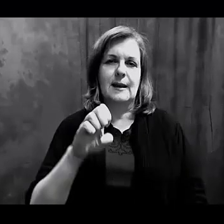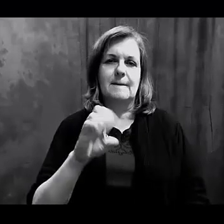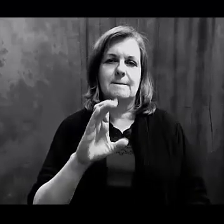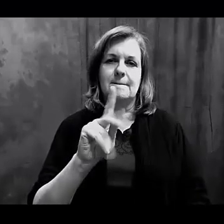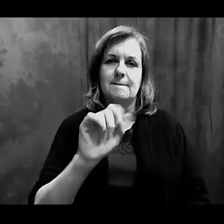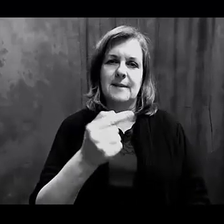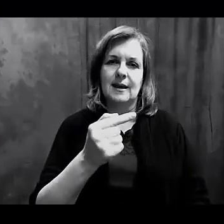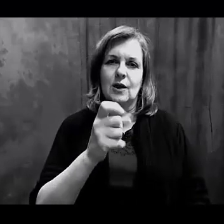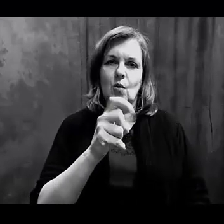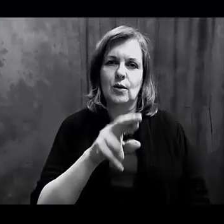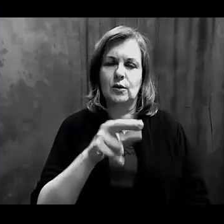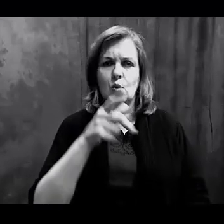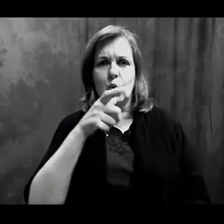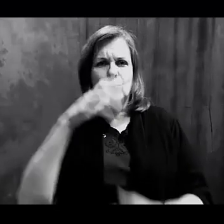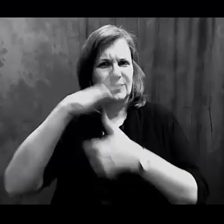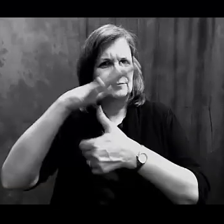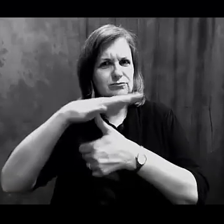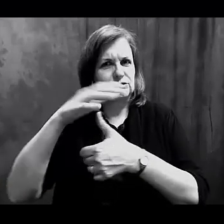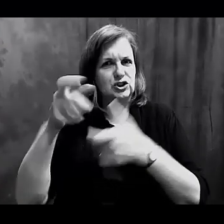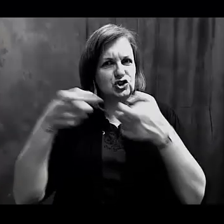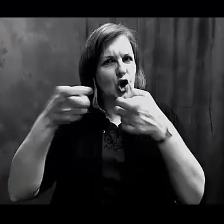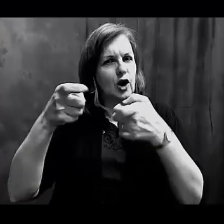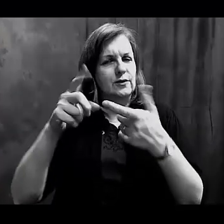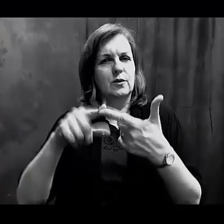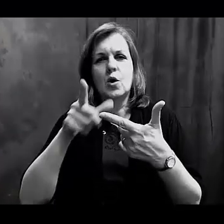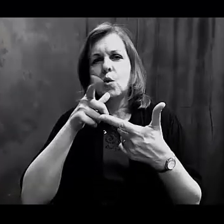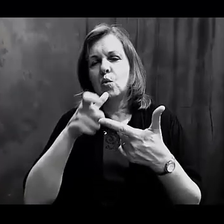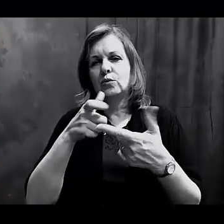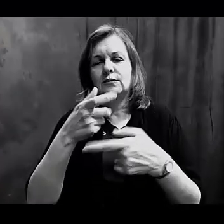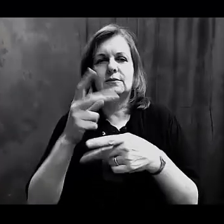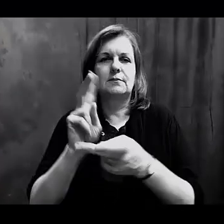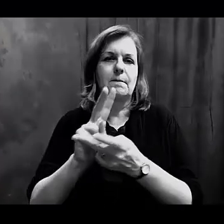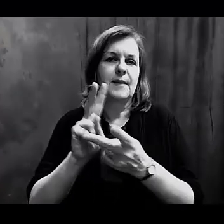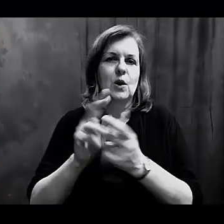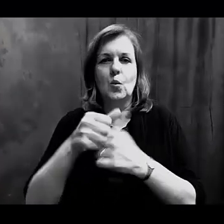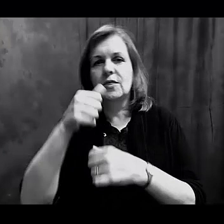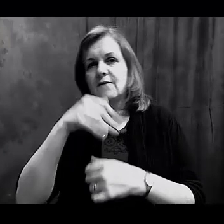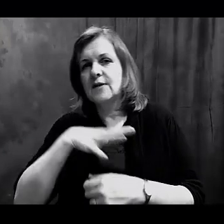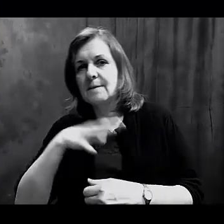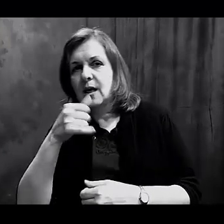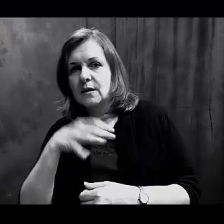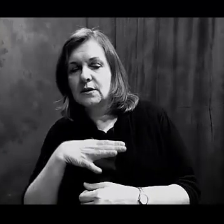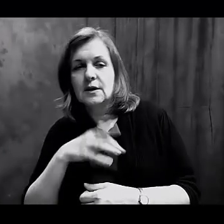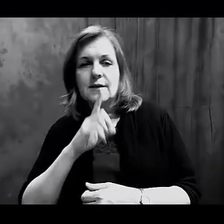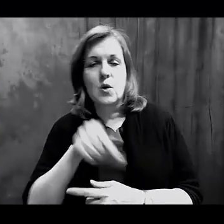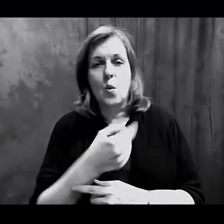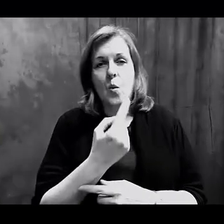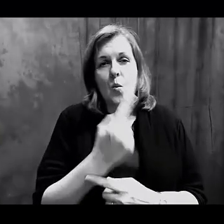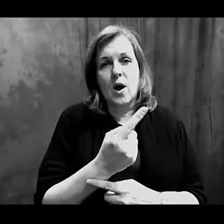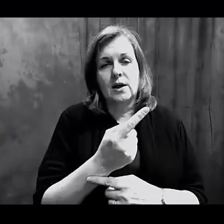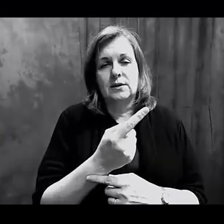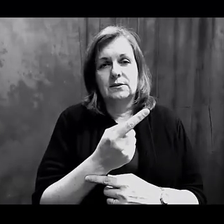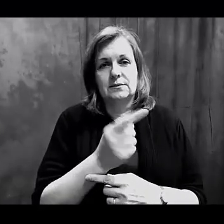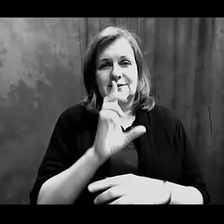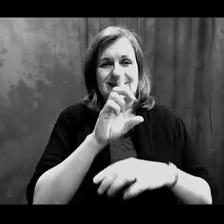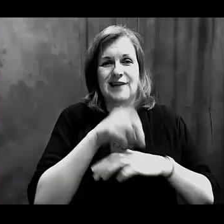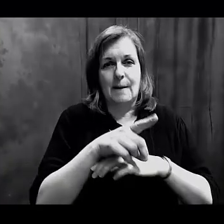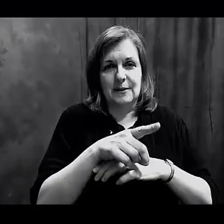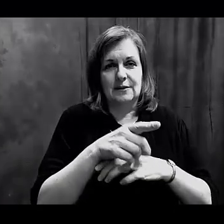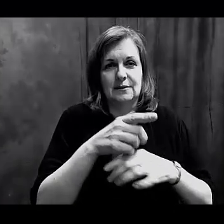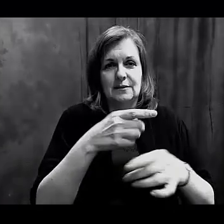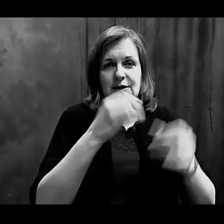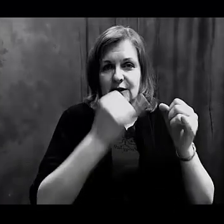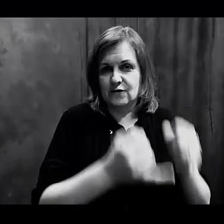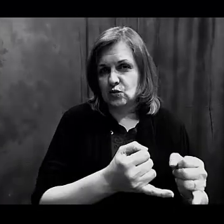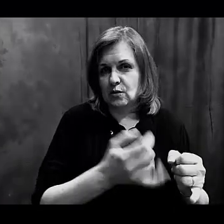order, right? So who's in charge? Who's mating with the females? Is there a single dominant